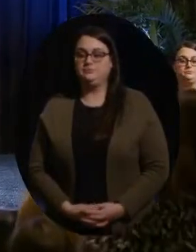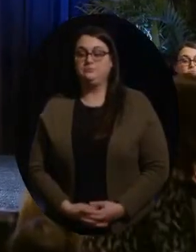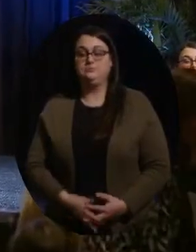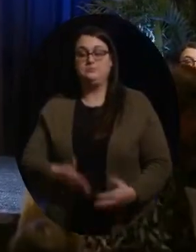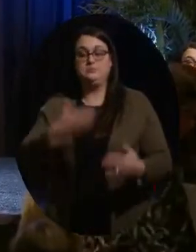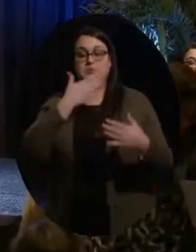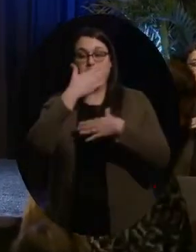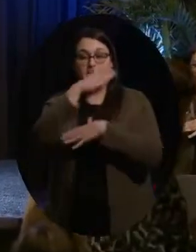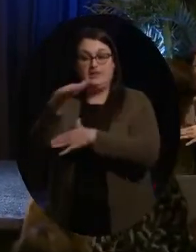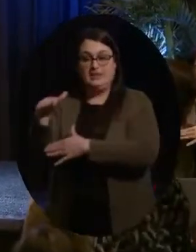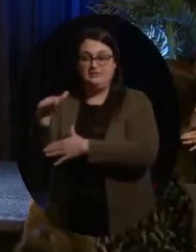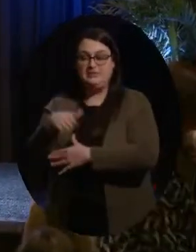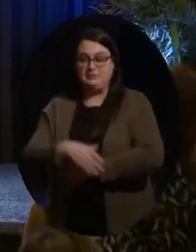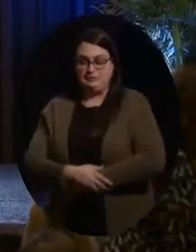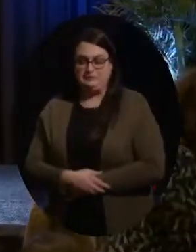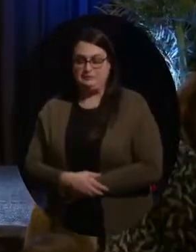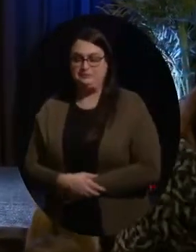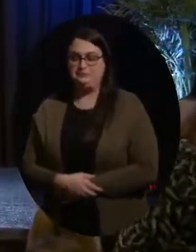Good evening.